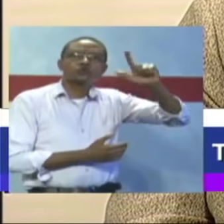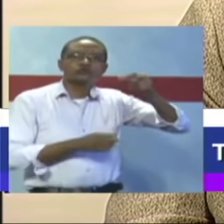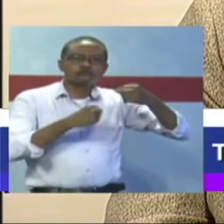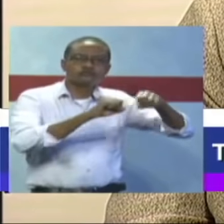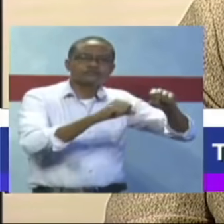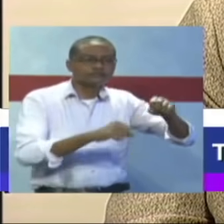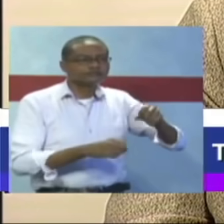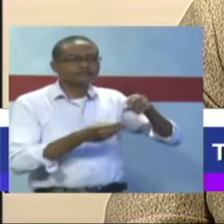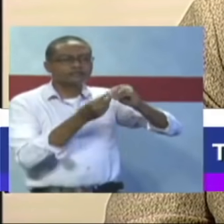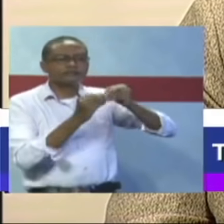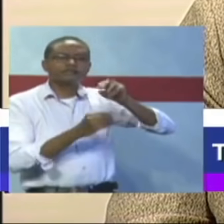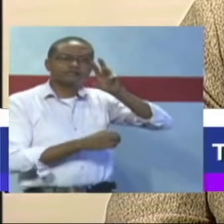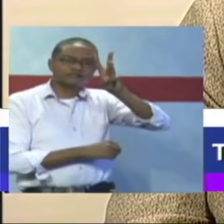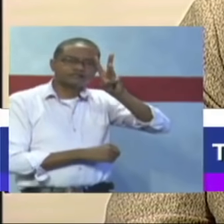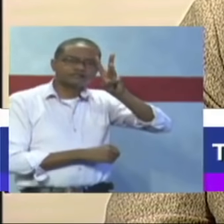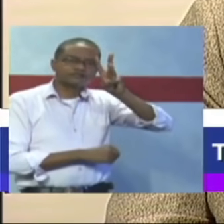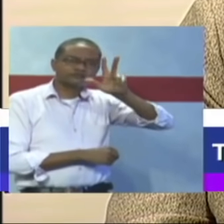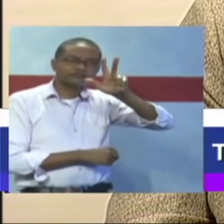at